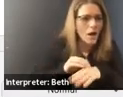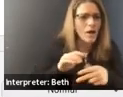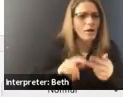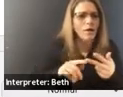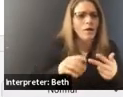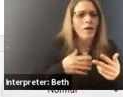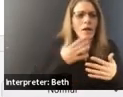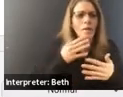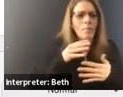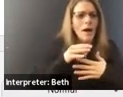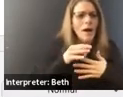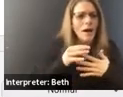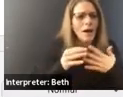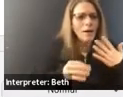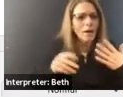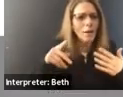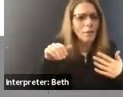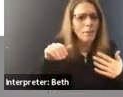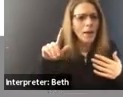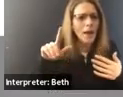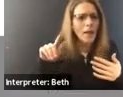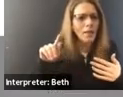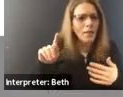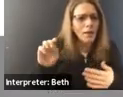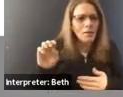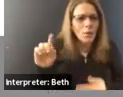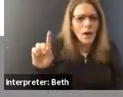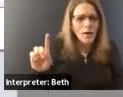Showing my brush palette on another screen. Maybe.